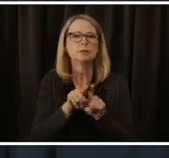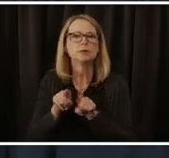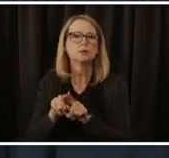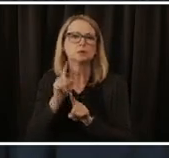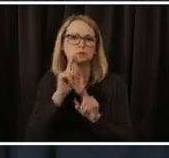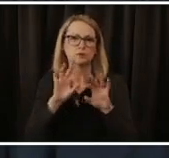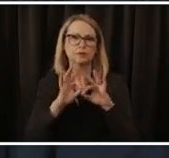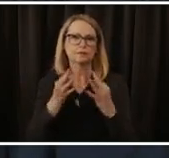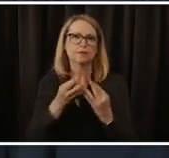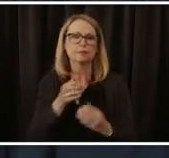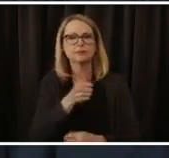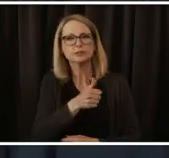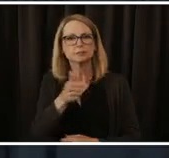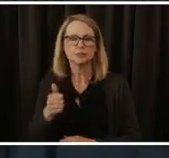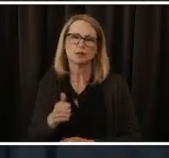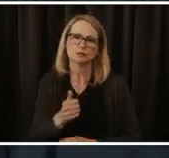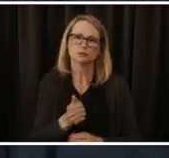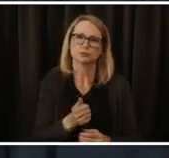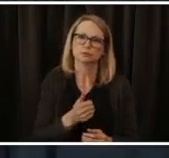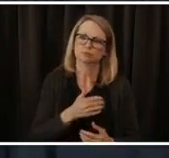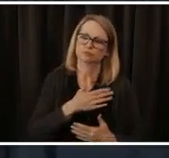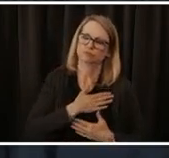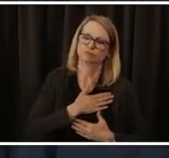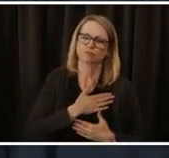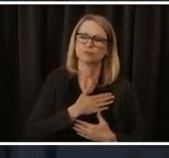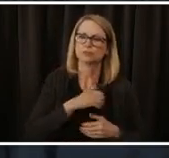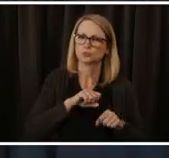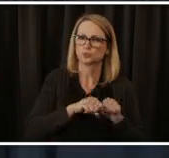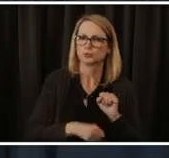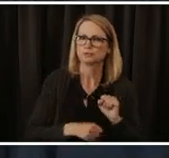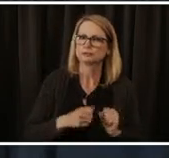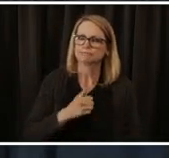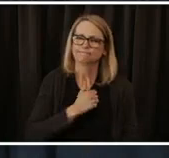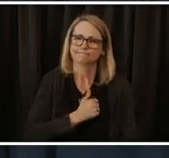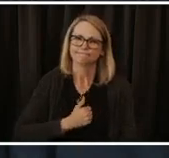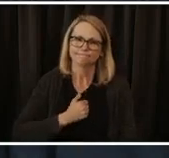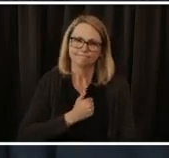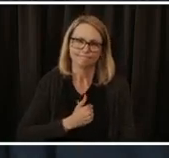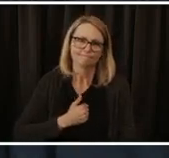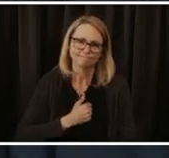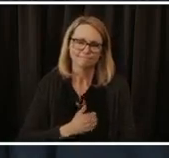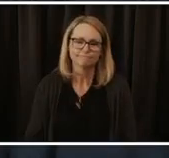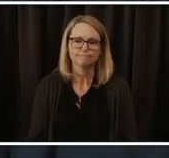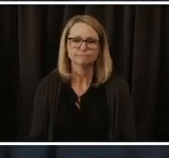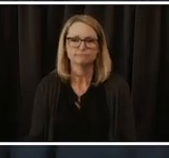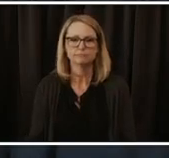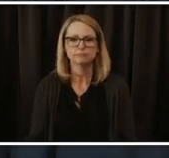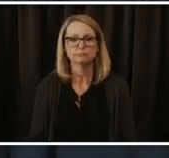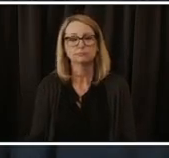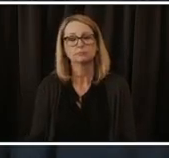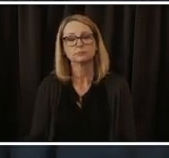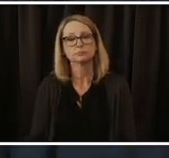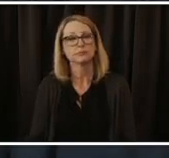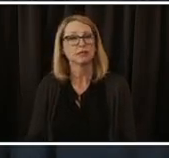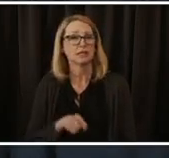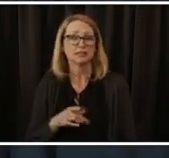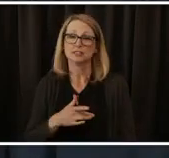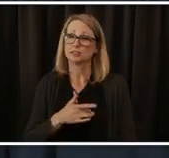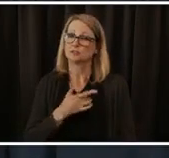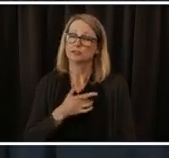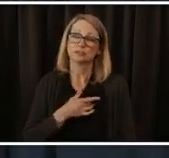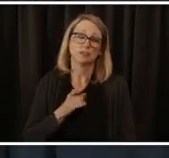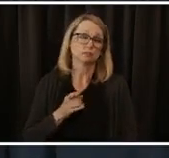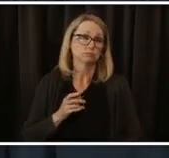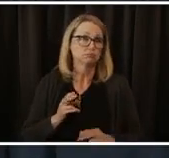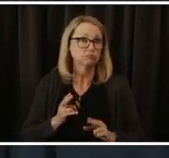lost, please accept my condolences. This is very much a race against the clock. There are